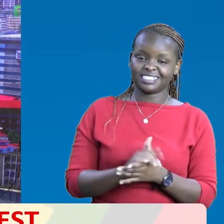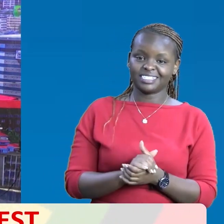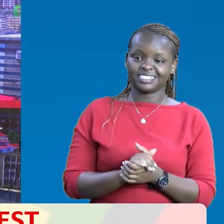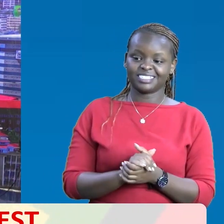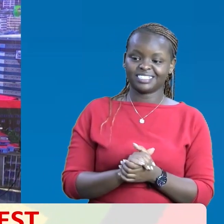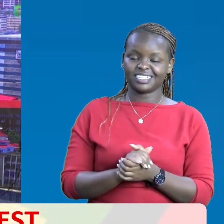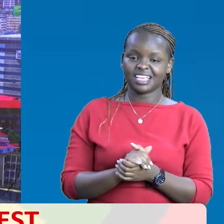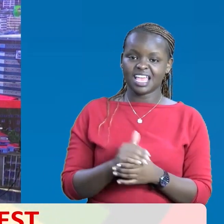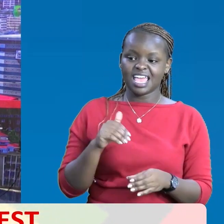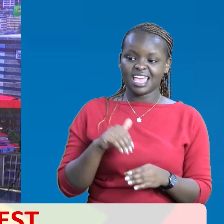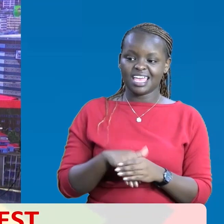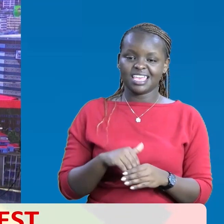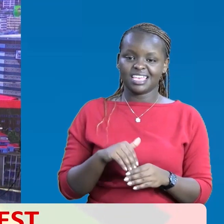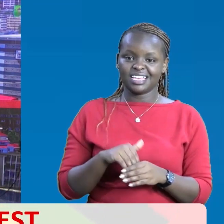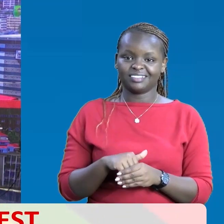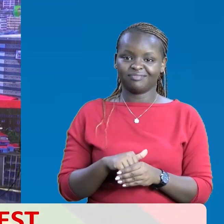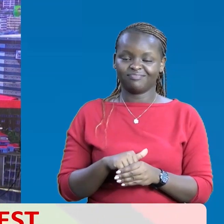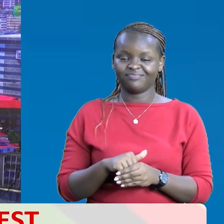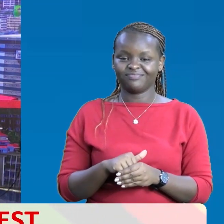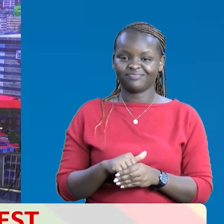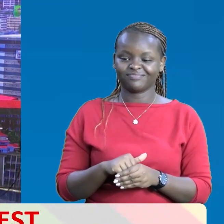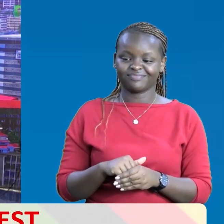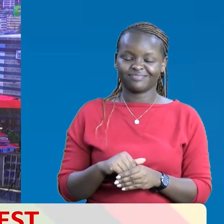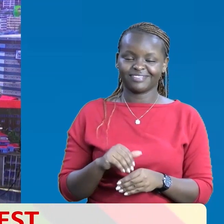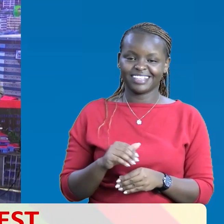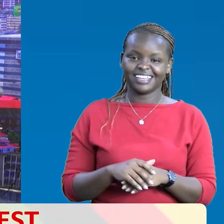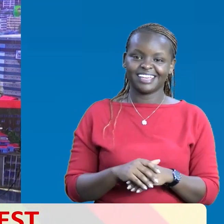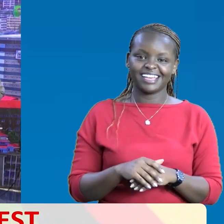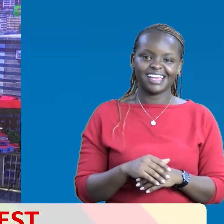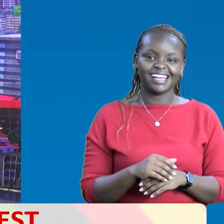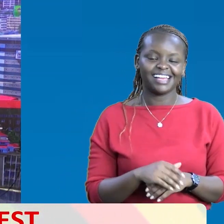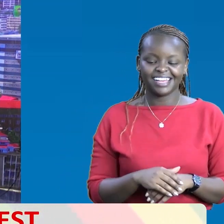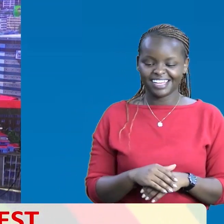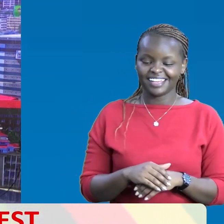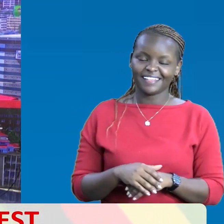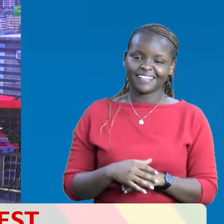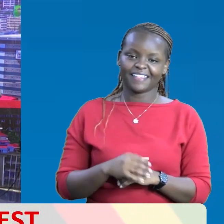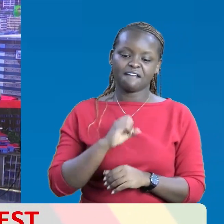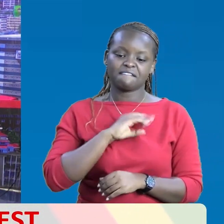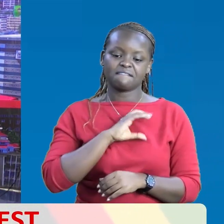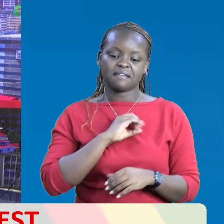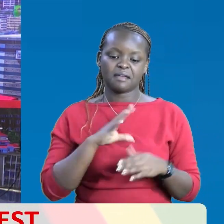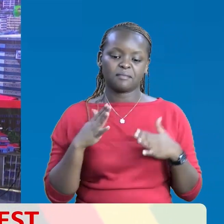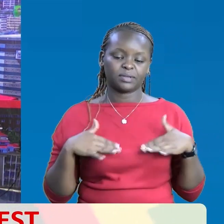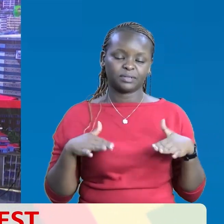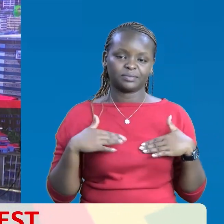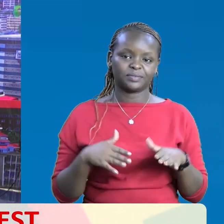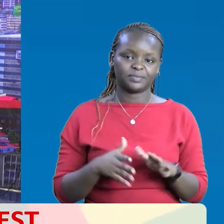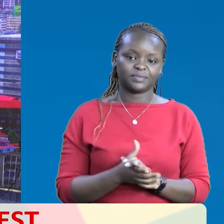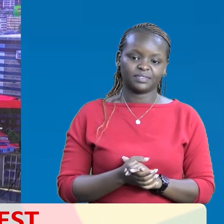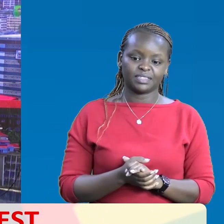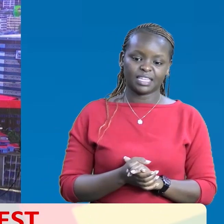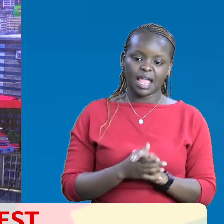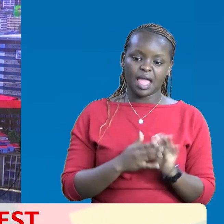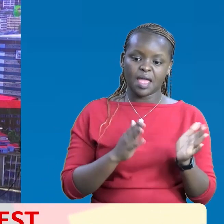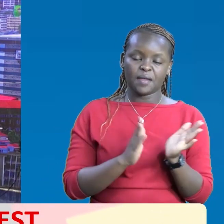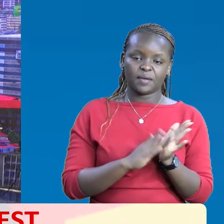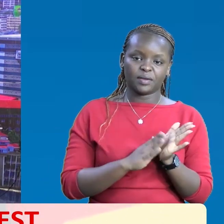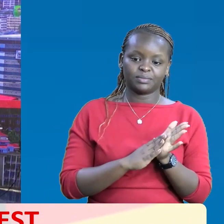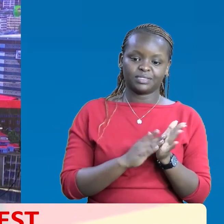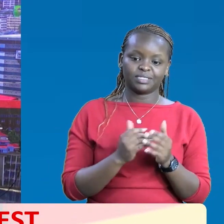nini? Umechange voice nikajua hapa tunaenda. Tumeenda down that road. Yes, sababu unagani? Kabisa. Hebu tupeleke mtatana pale sector fulani. Let me tell